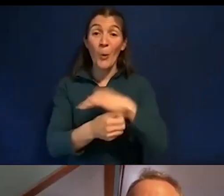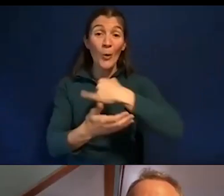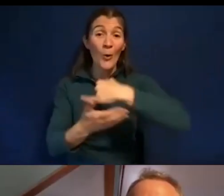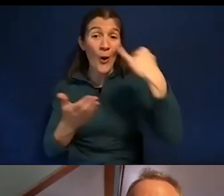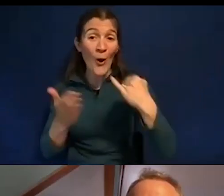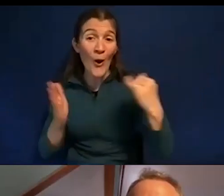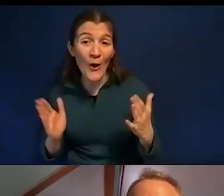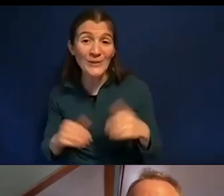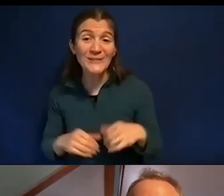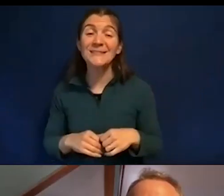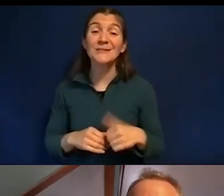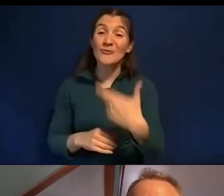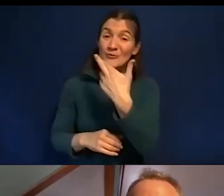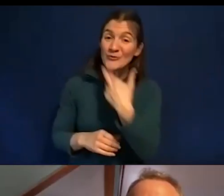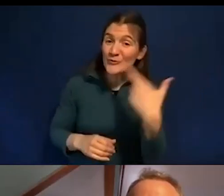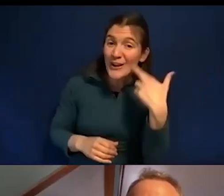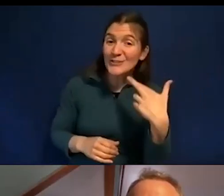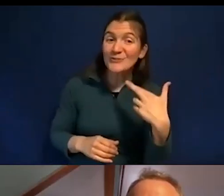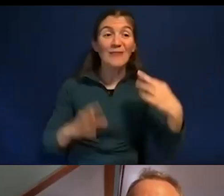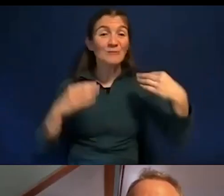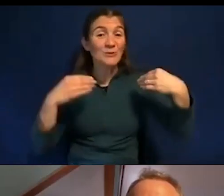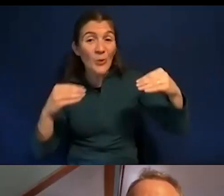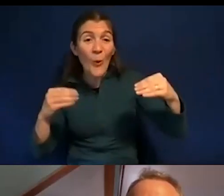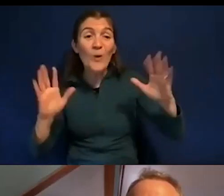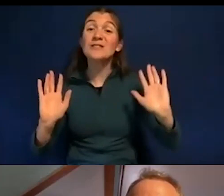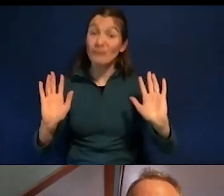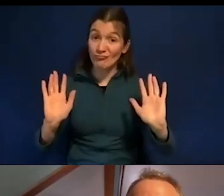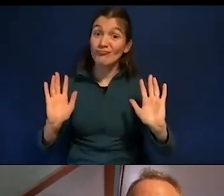and restaurants and stores, and